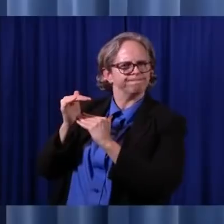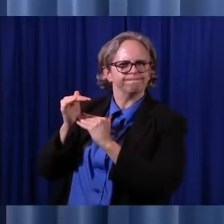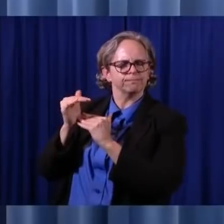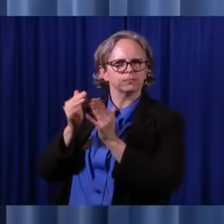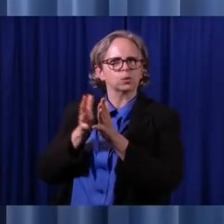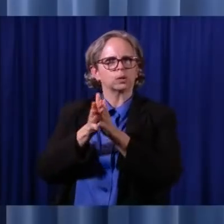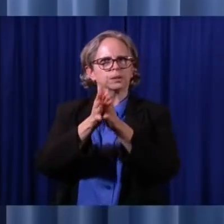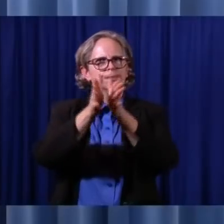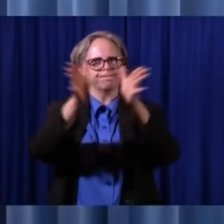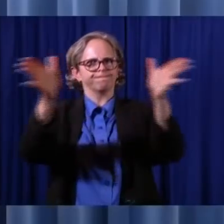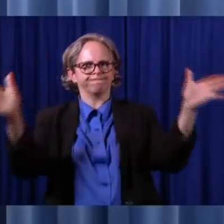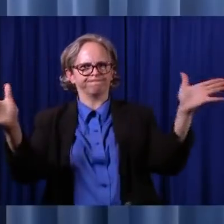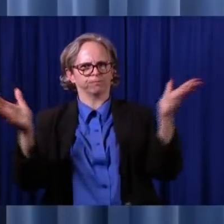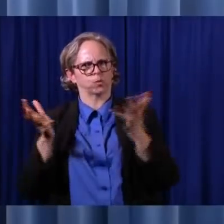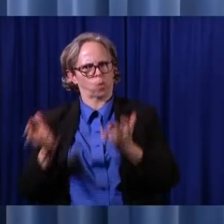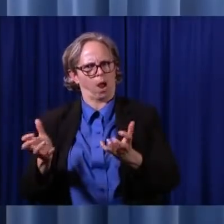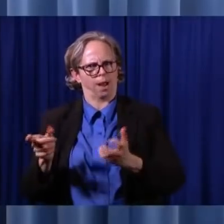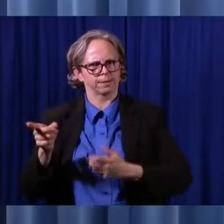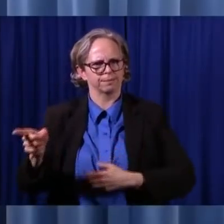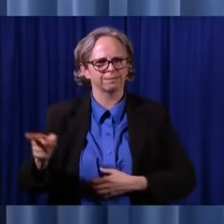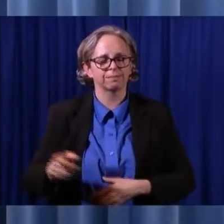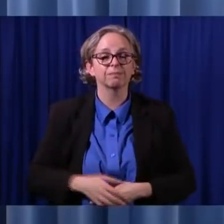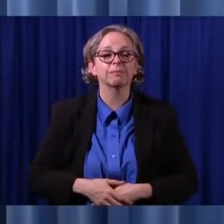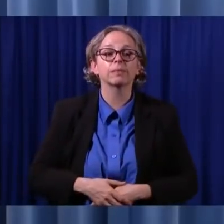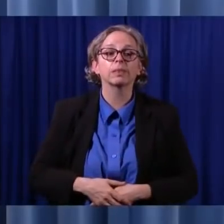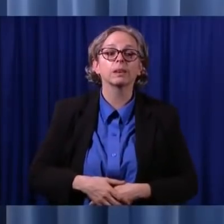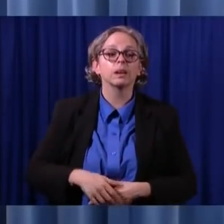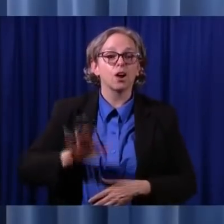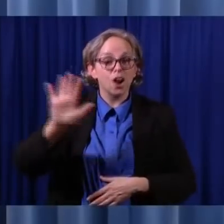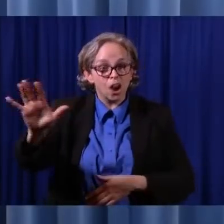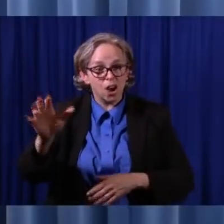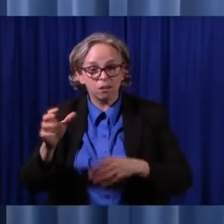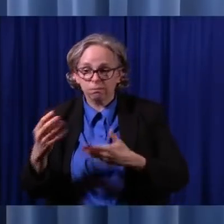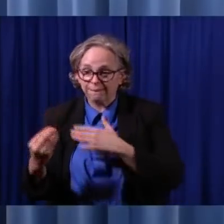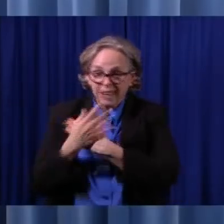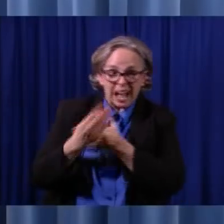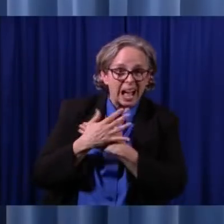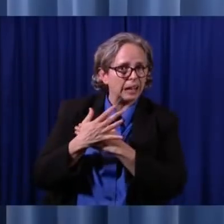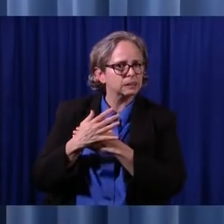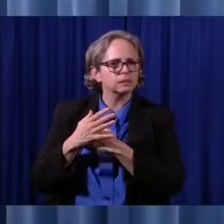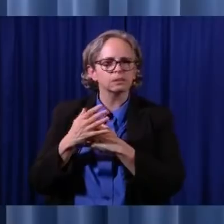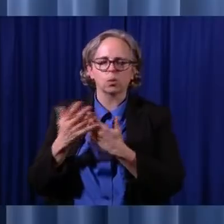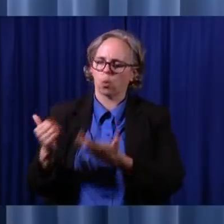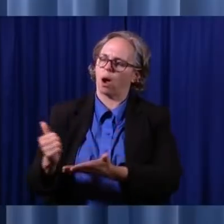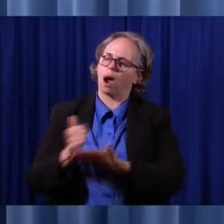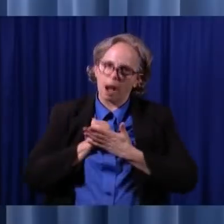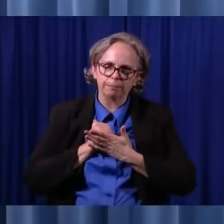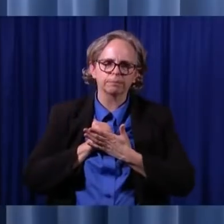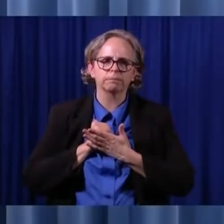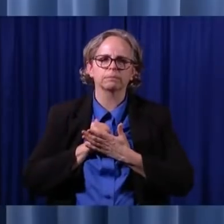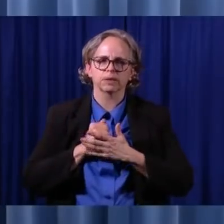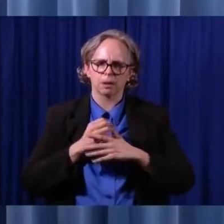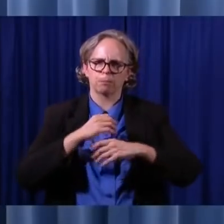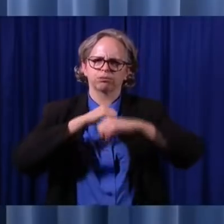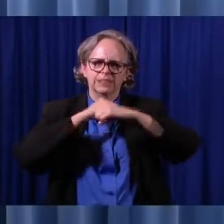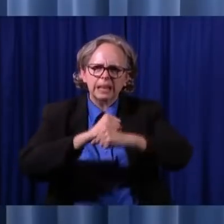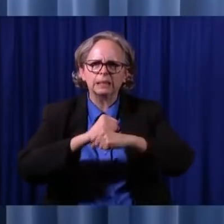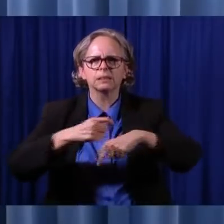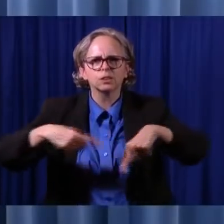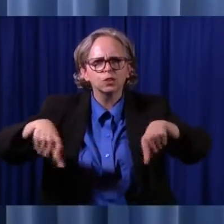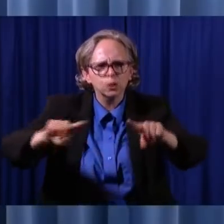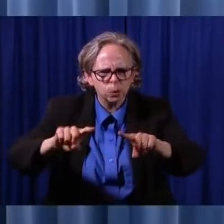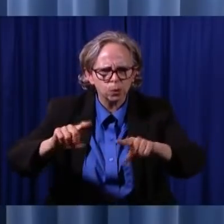With Dr. Atkins' continued guidance and counsel, we will not only work to protect Ohioans against the virus, but we will